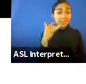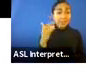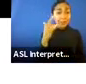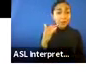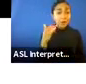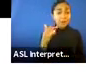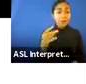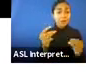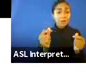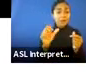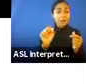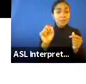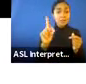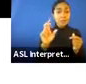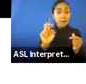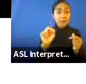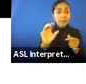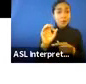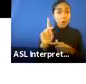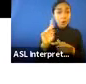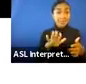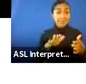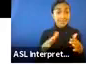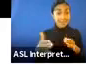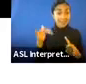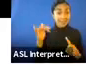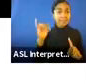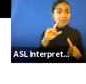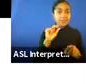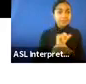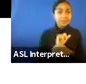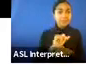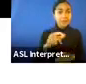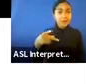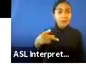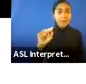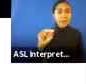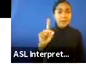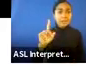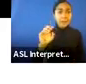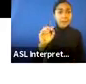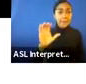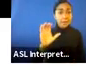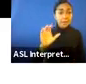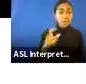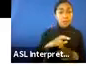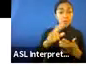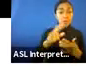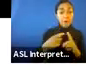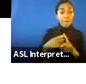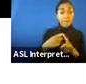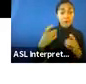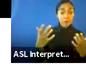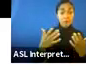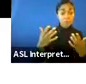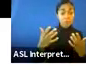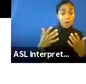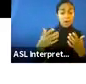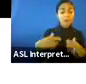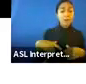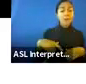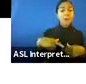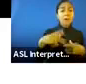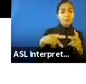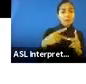death is a pandemic that is the result of a phytophthora that is co-evolved with an